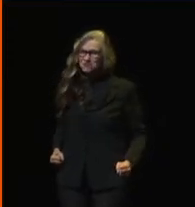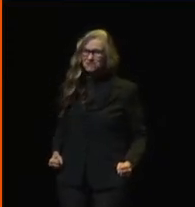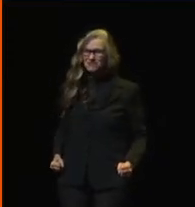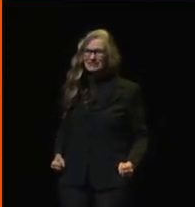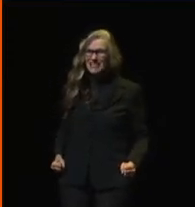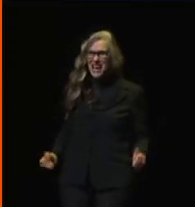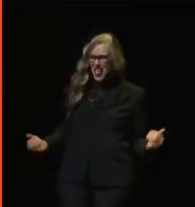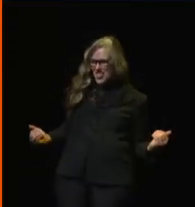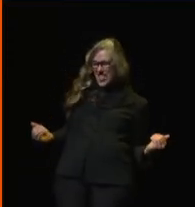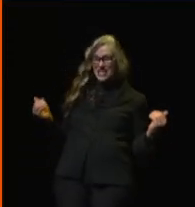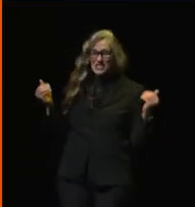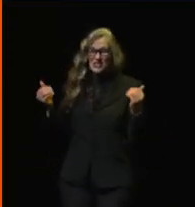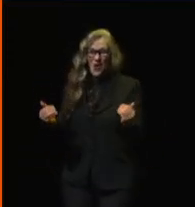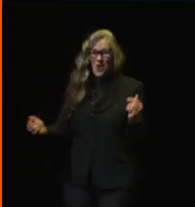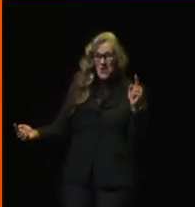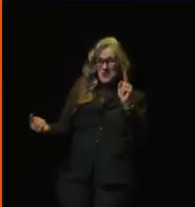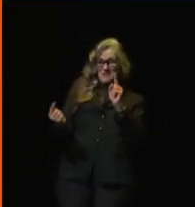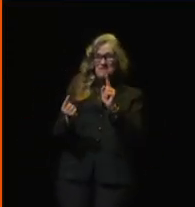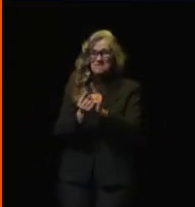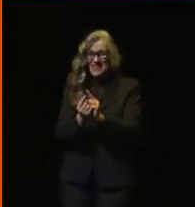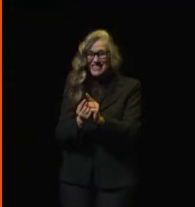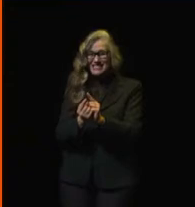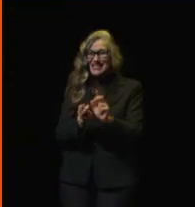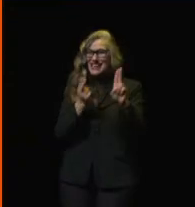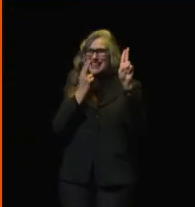Let's go meet some Nazis.